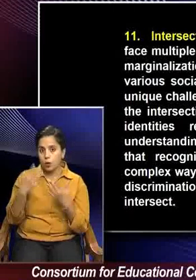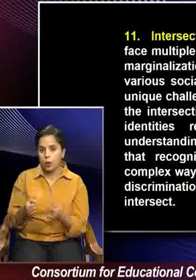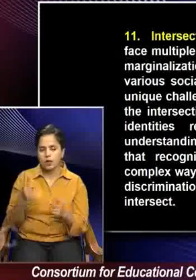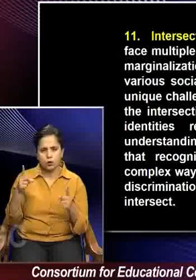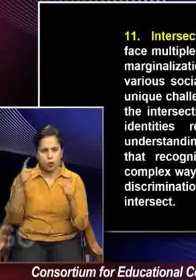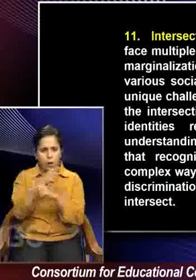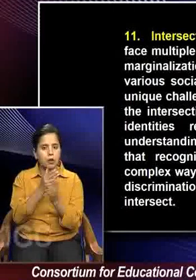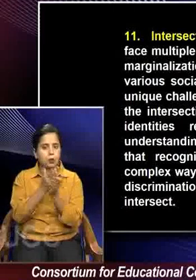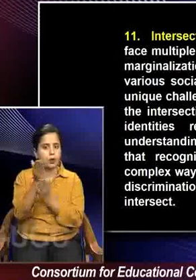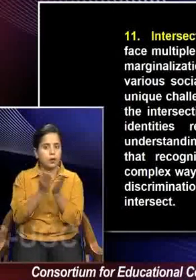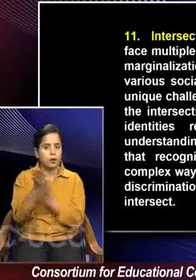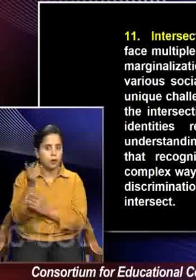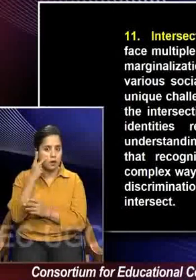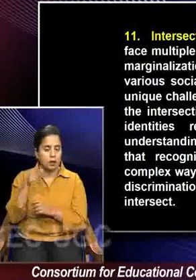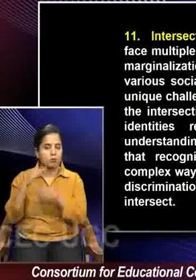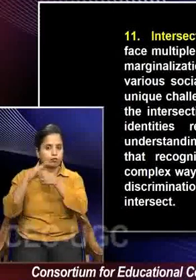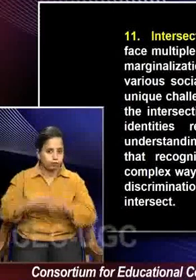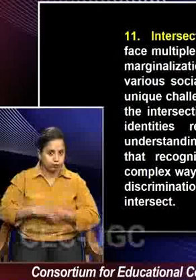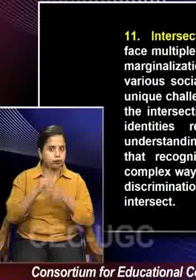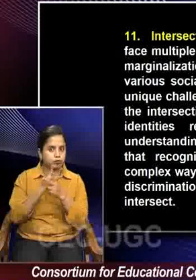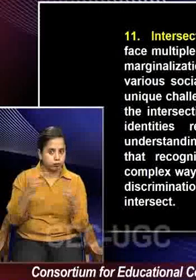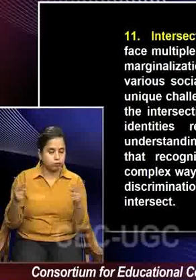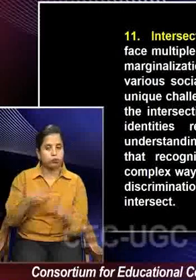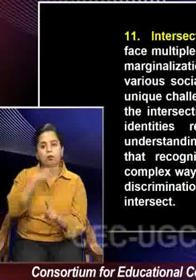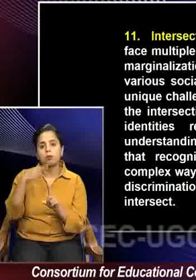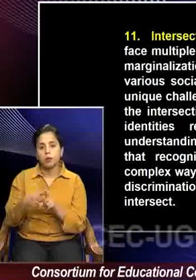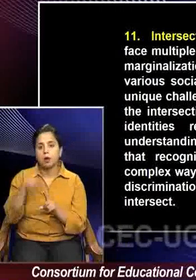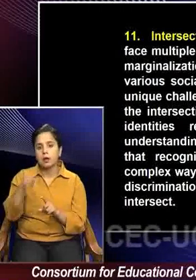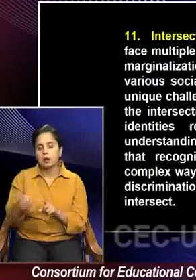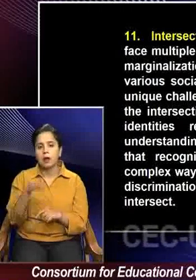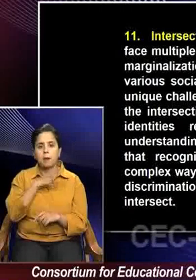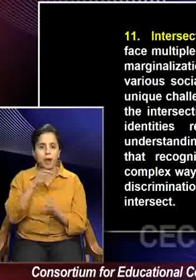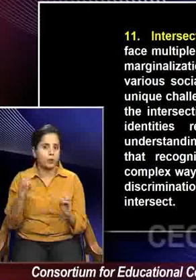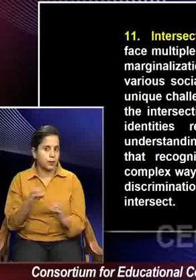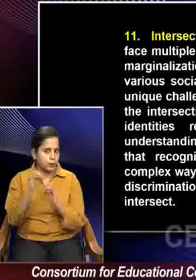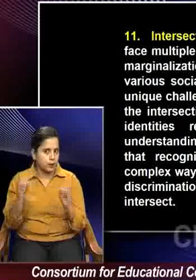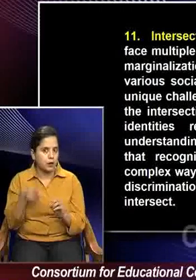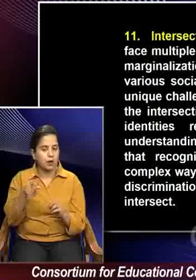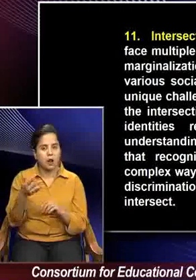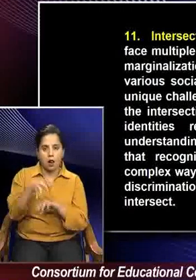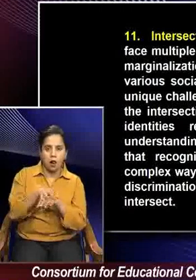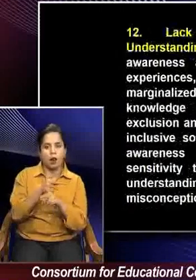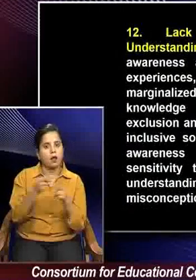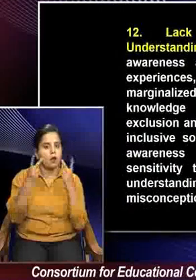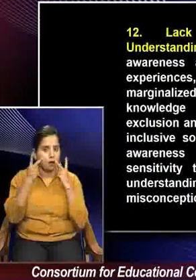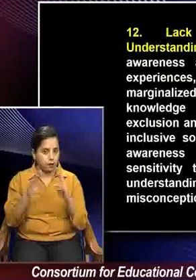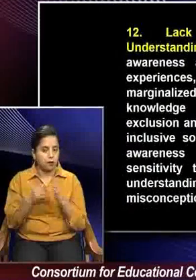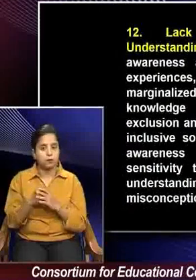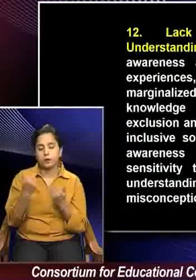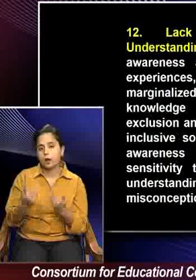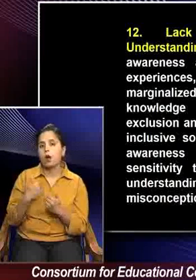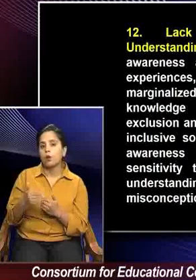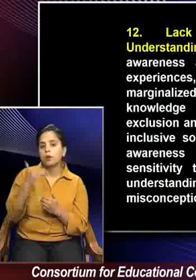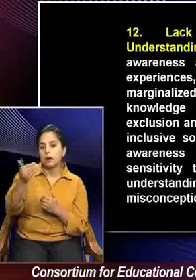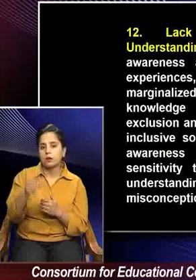complex ways of discrimination and disadvantage intersect. Next is we have